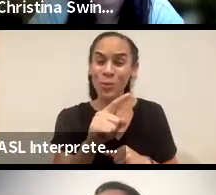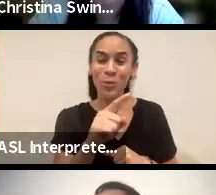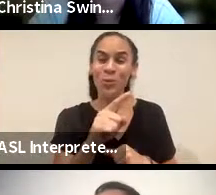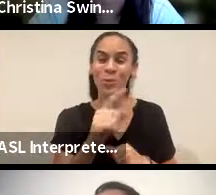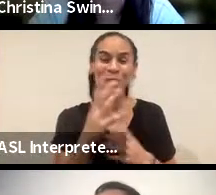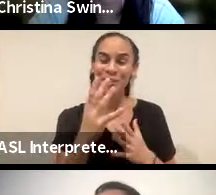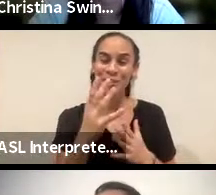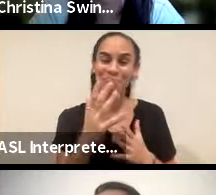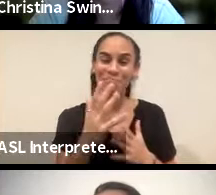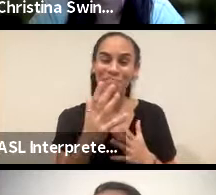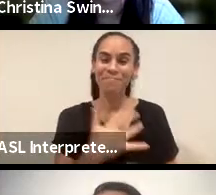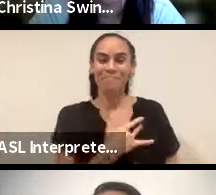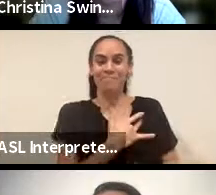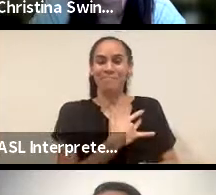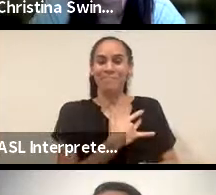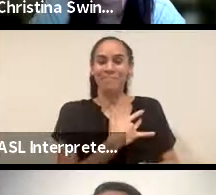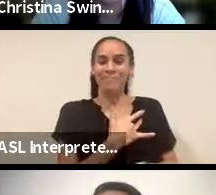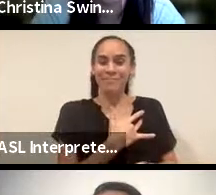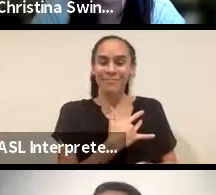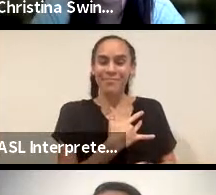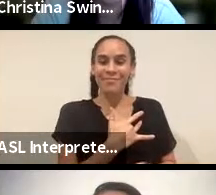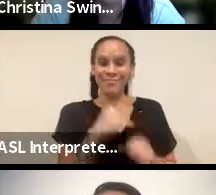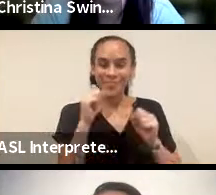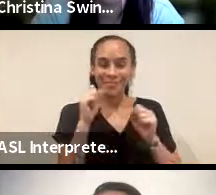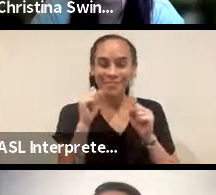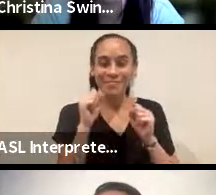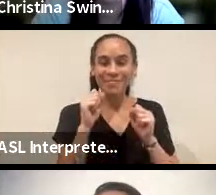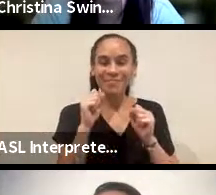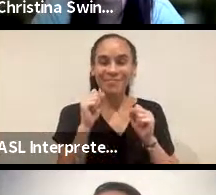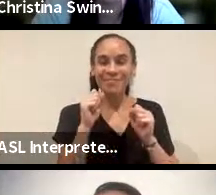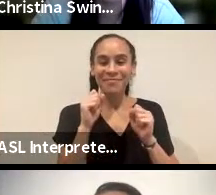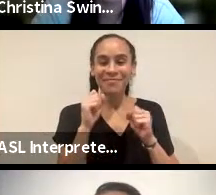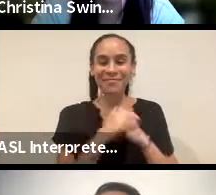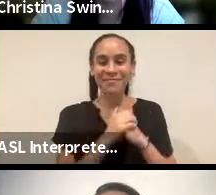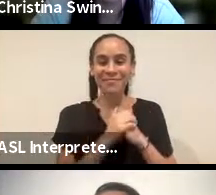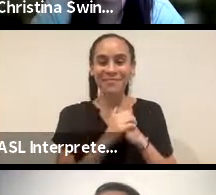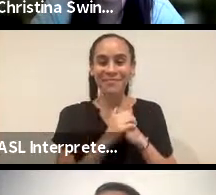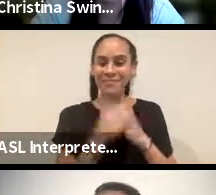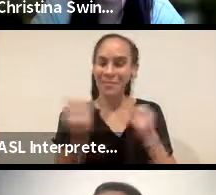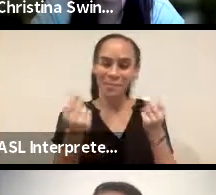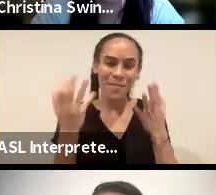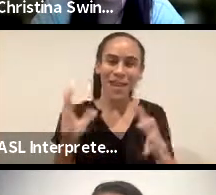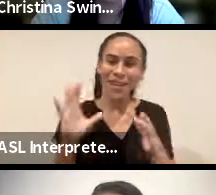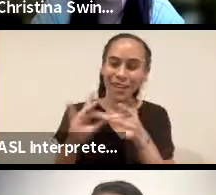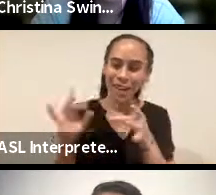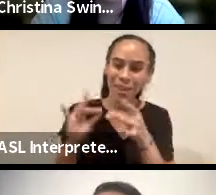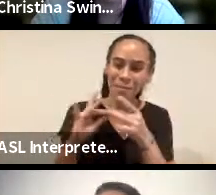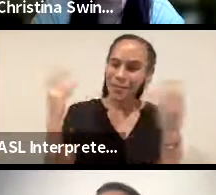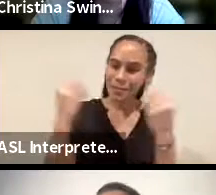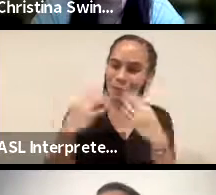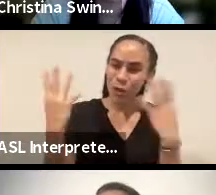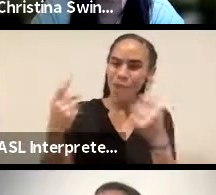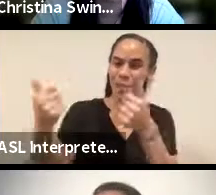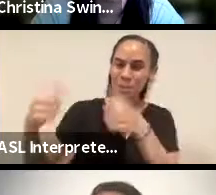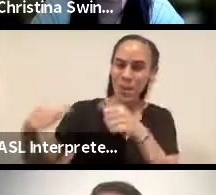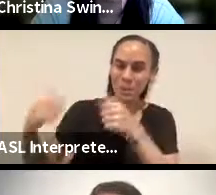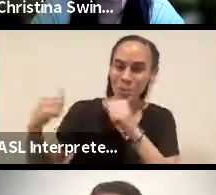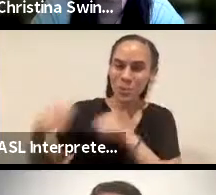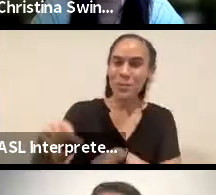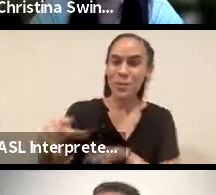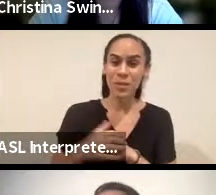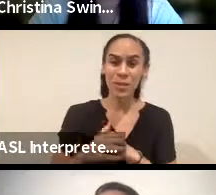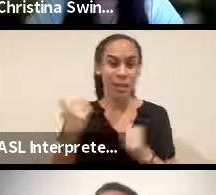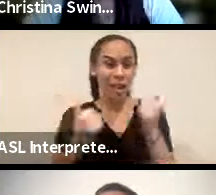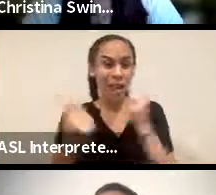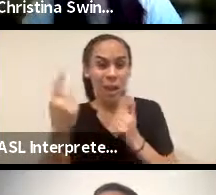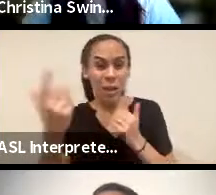So many beautiful comments being posted on the board. Would anyone else like to share anything verbally?